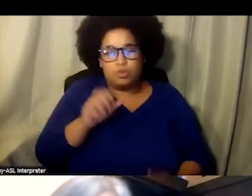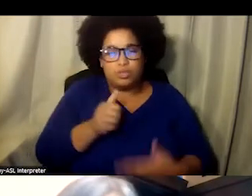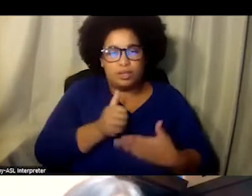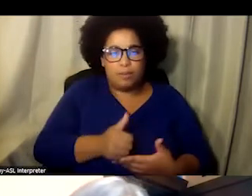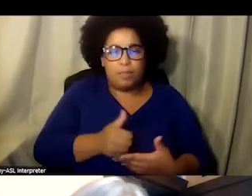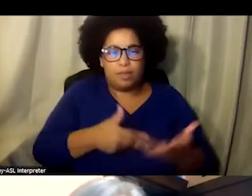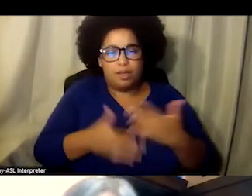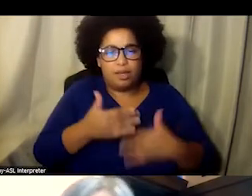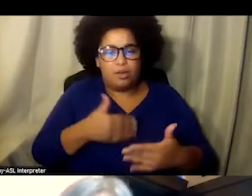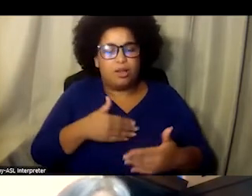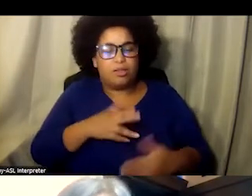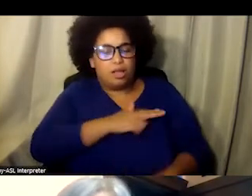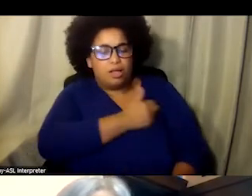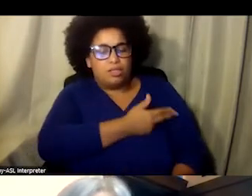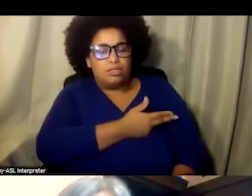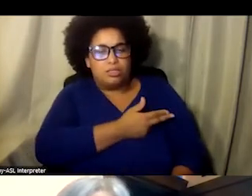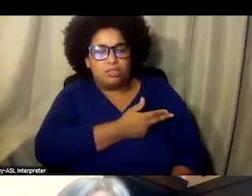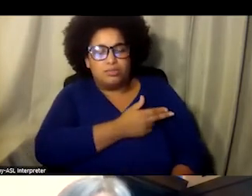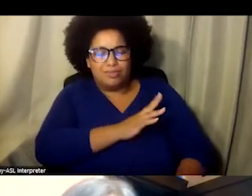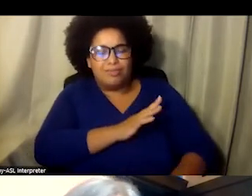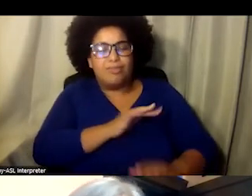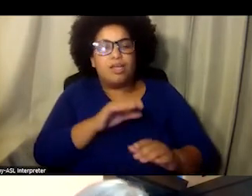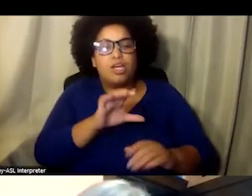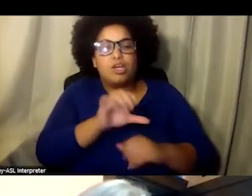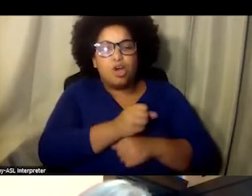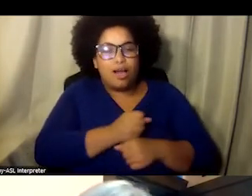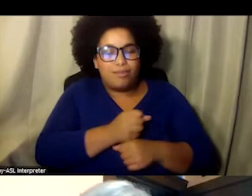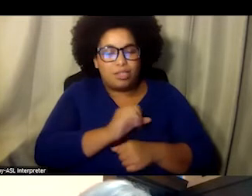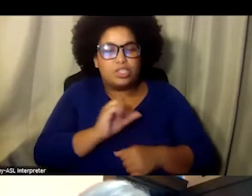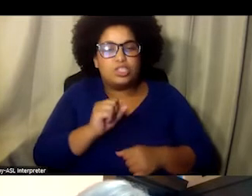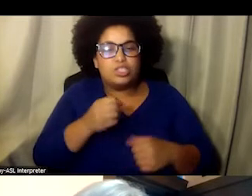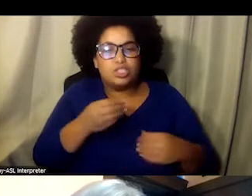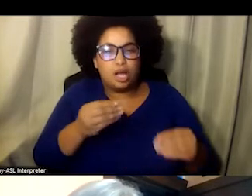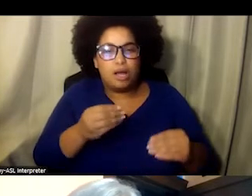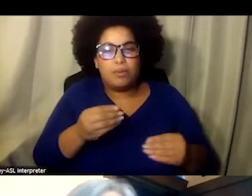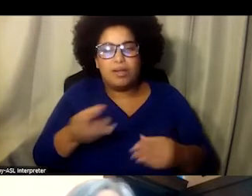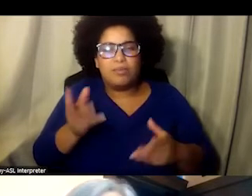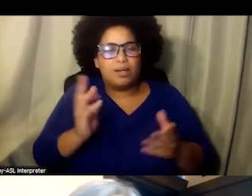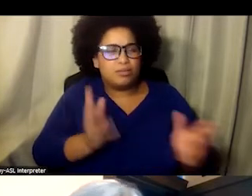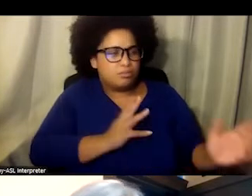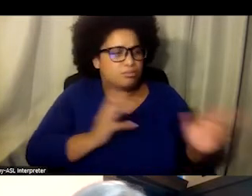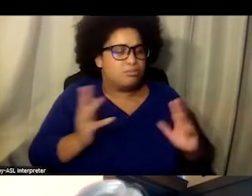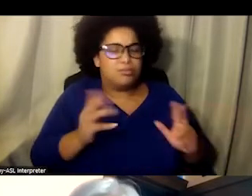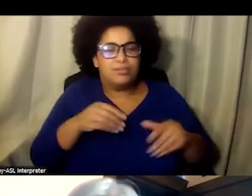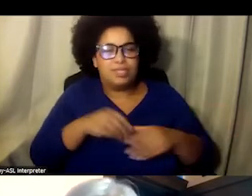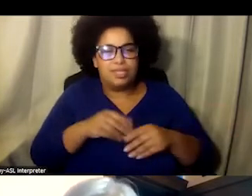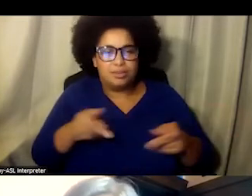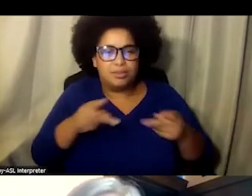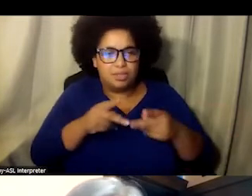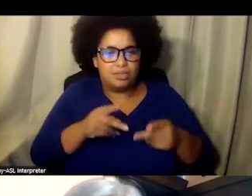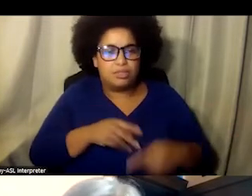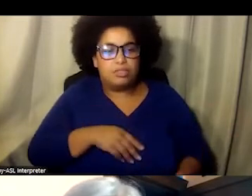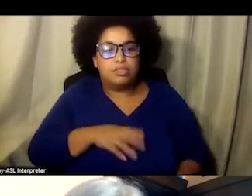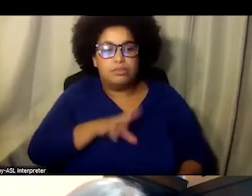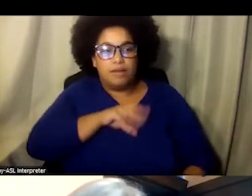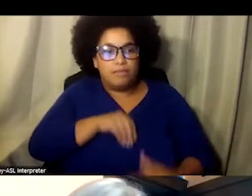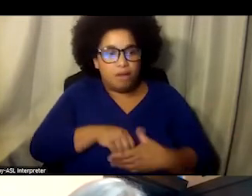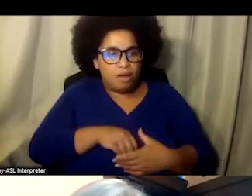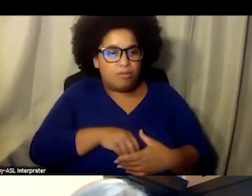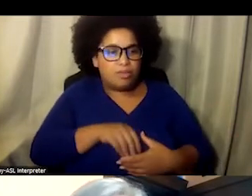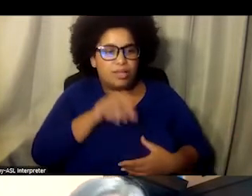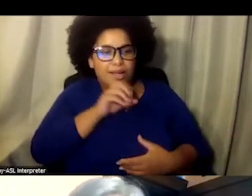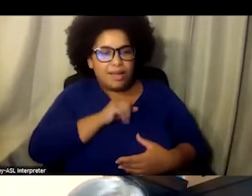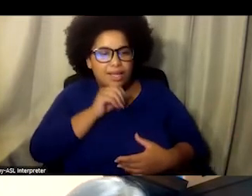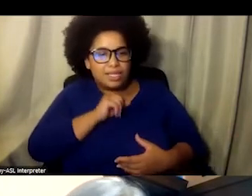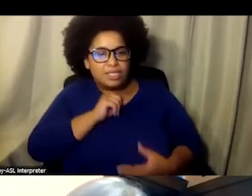when I was volunteering, and there was a lot of lively banter mutually among everybody. Getting involved with those age-friendly,